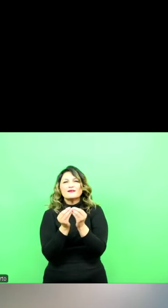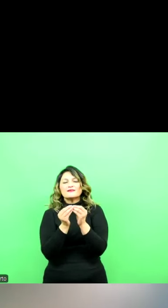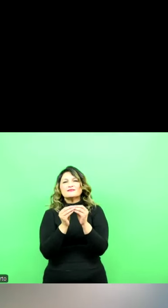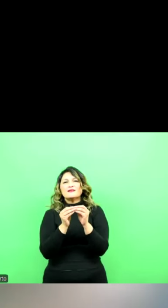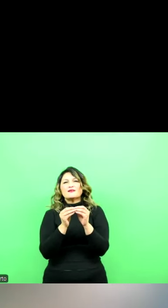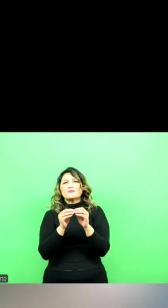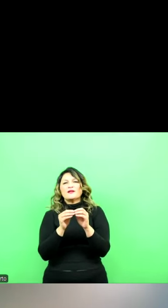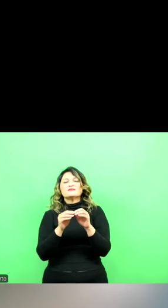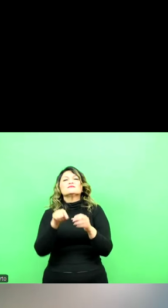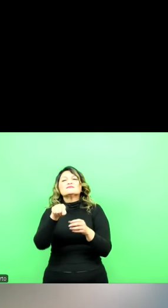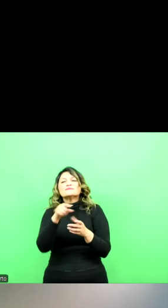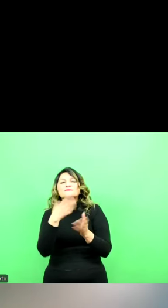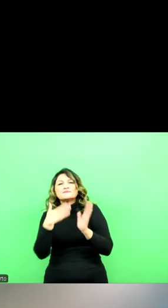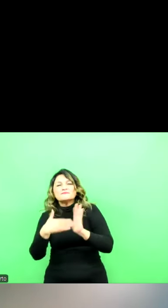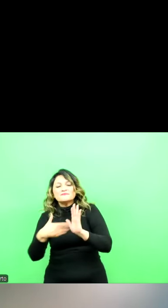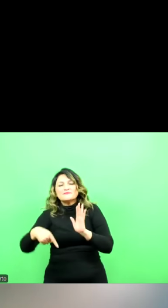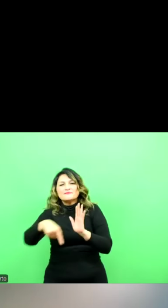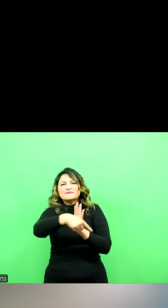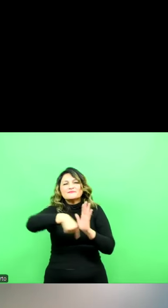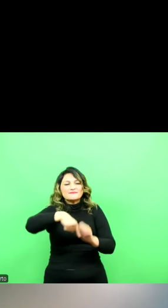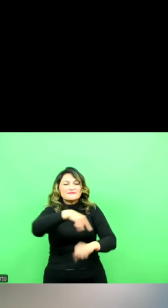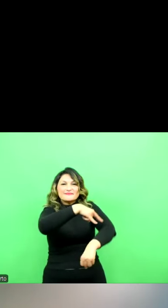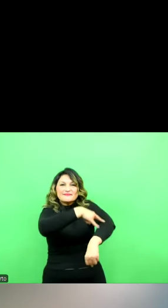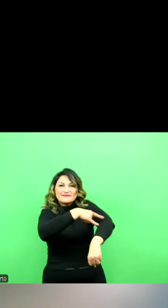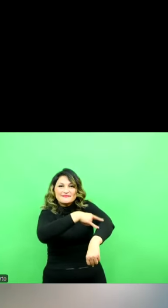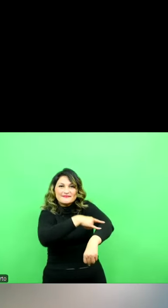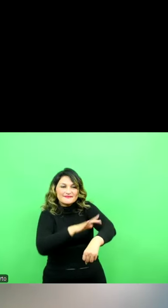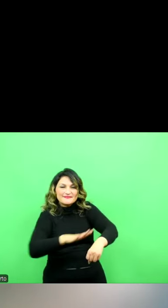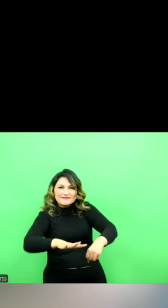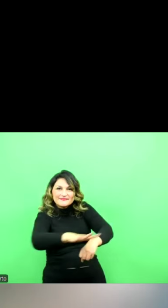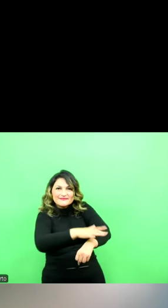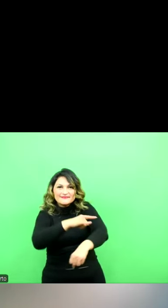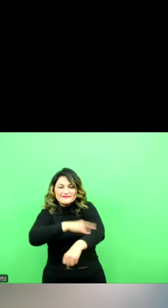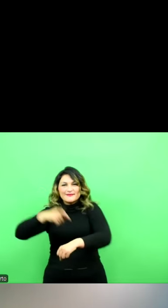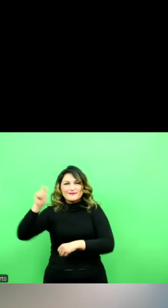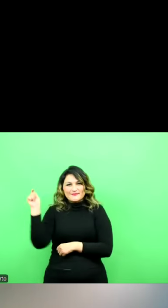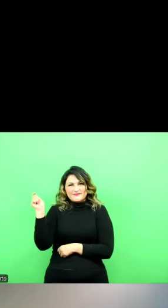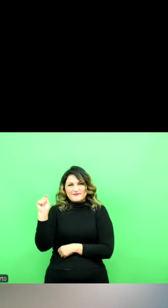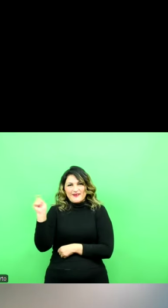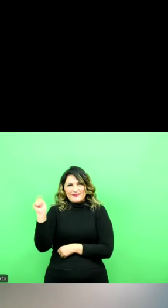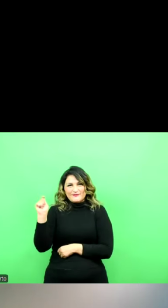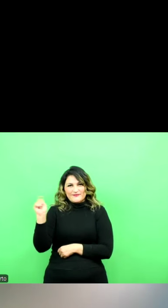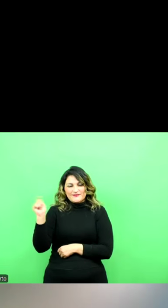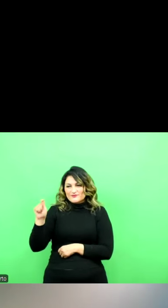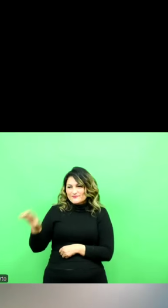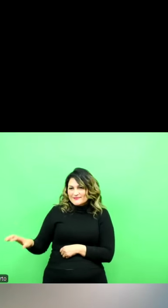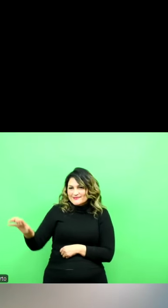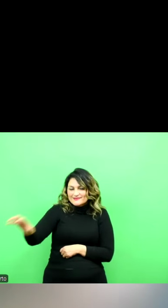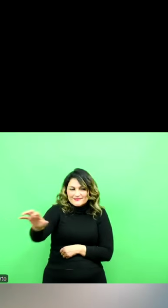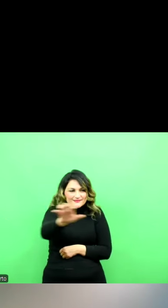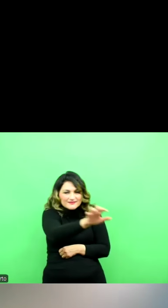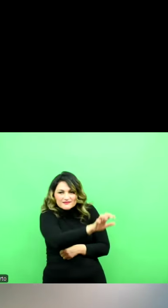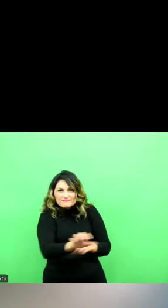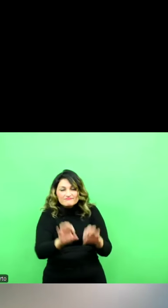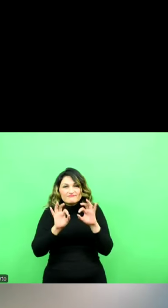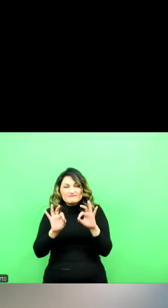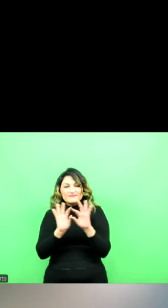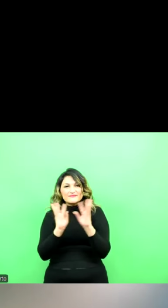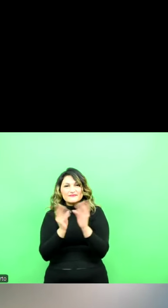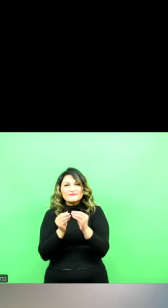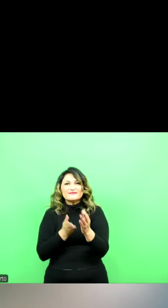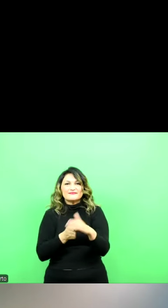family-friendly restrooms in this sense, which can offer both accessibility and dignity. And also it's important to use